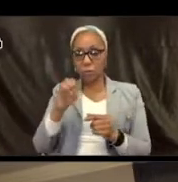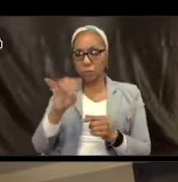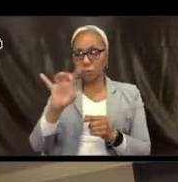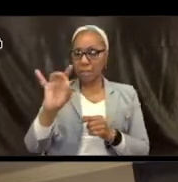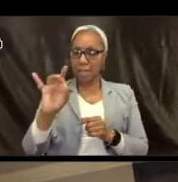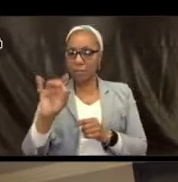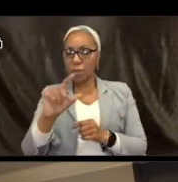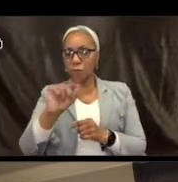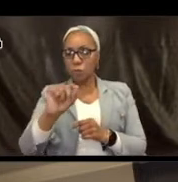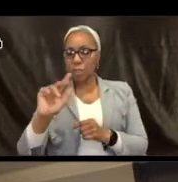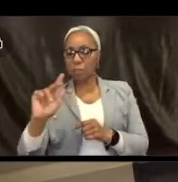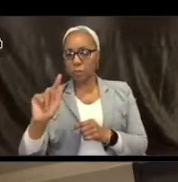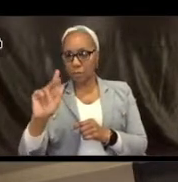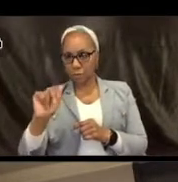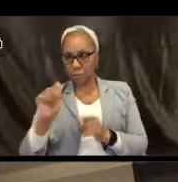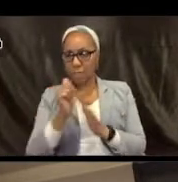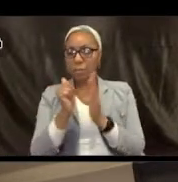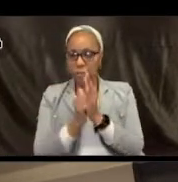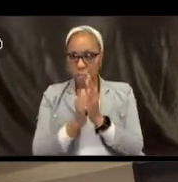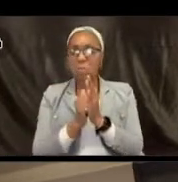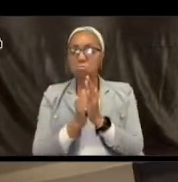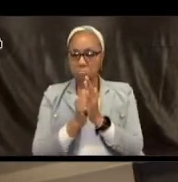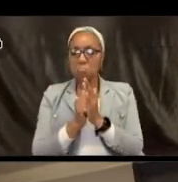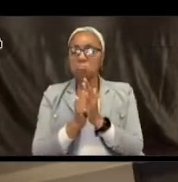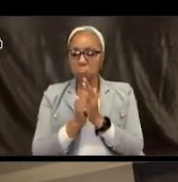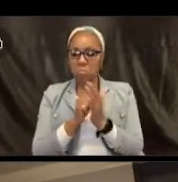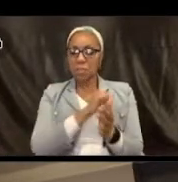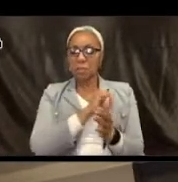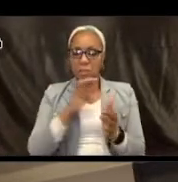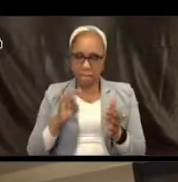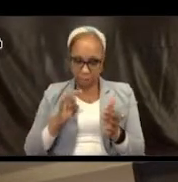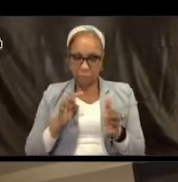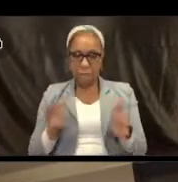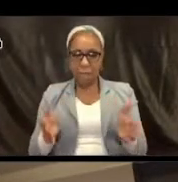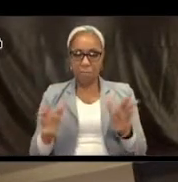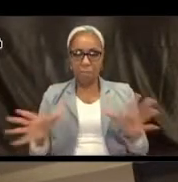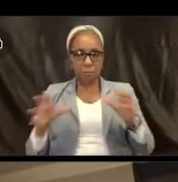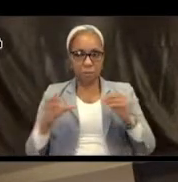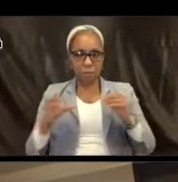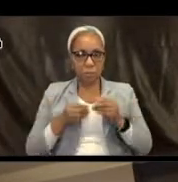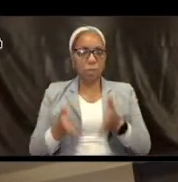agenda. Staff supports the deferral request. Item 14,